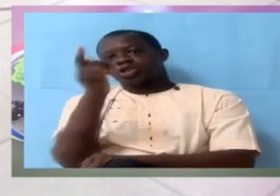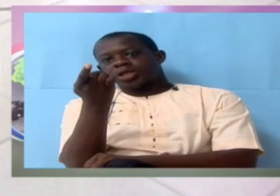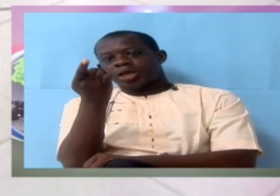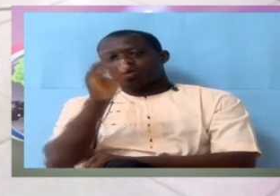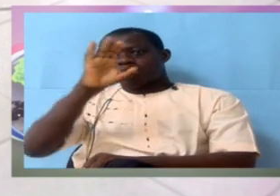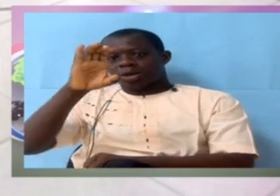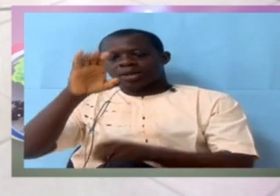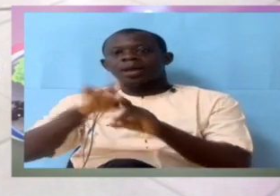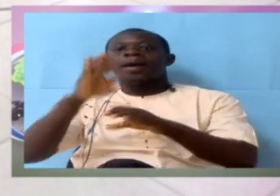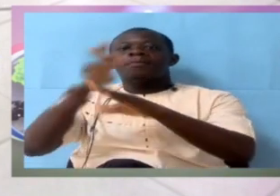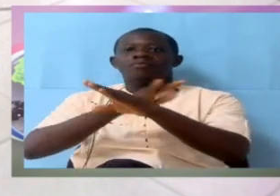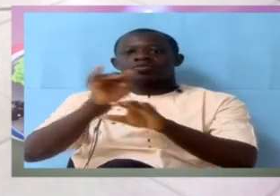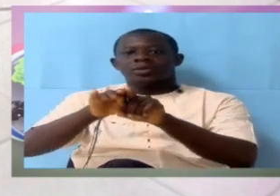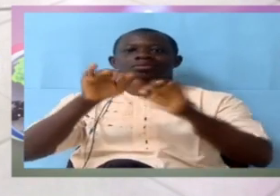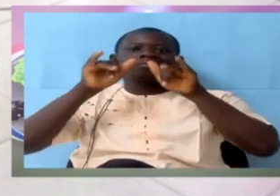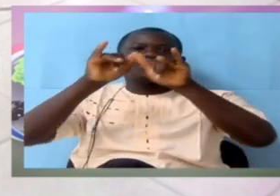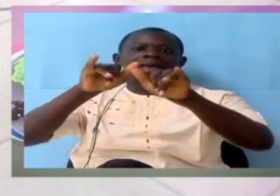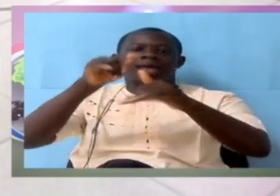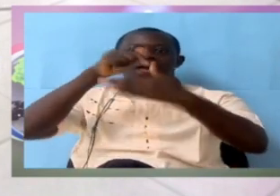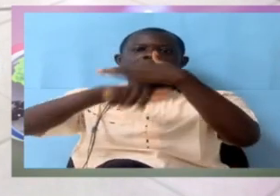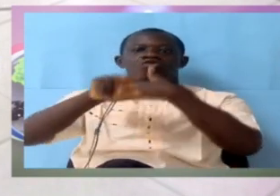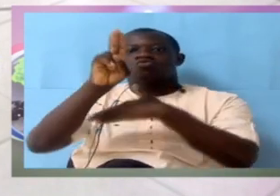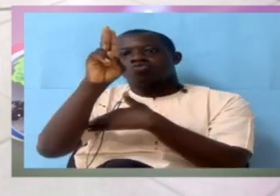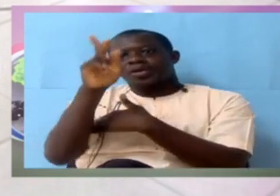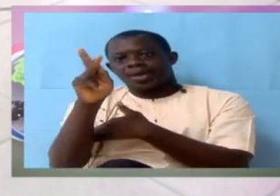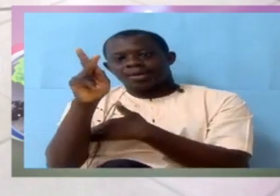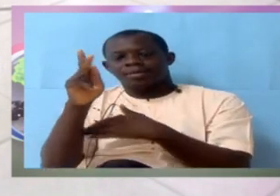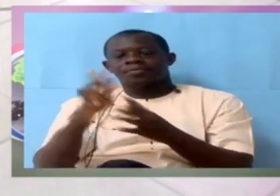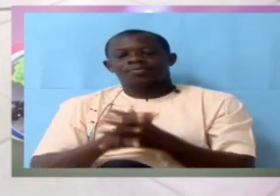was staying in the United Kingdom.